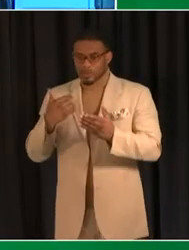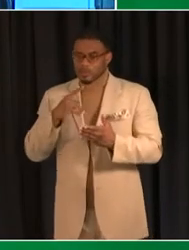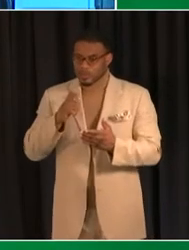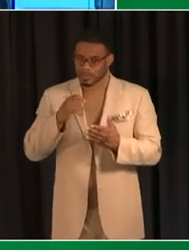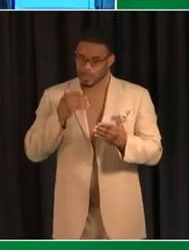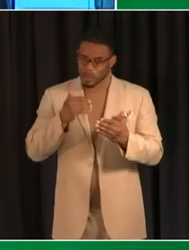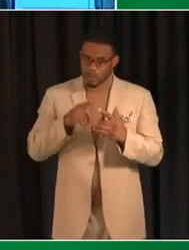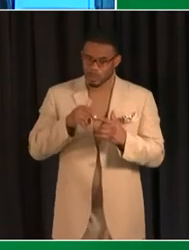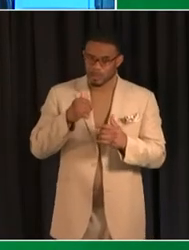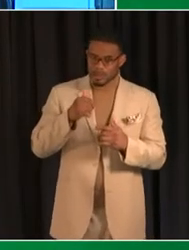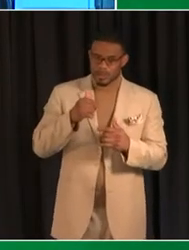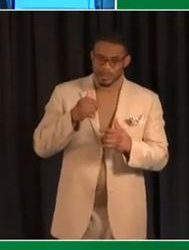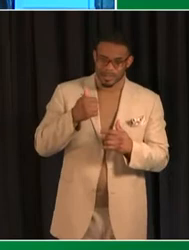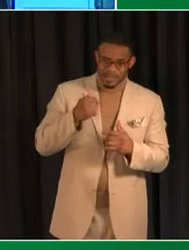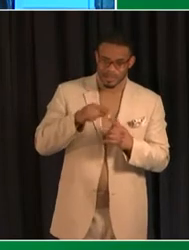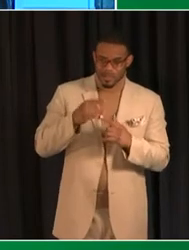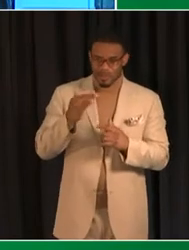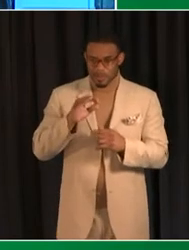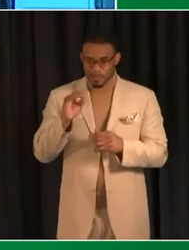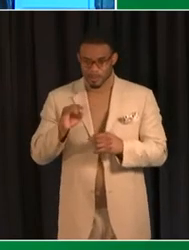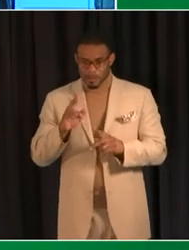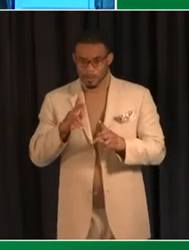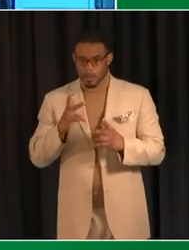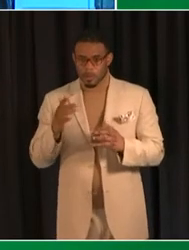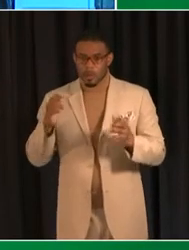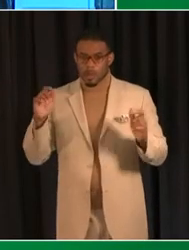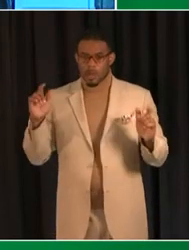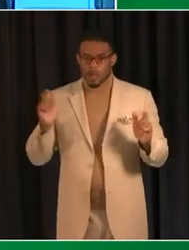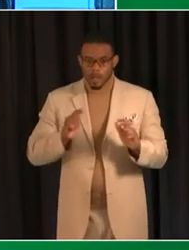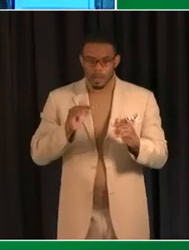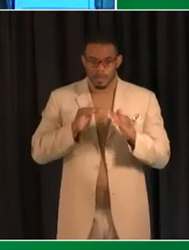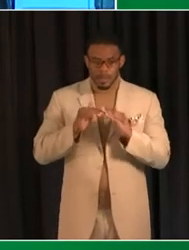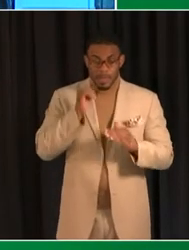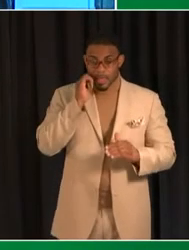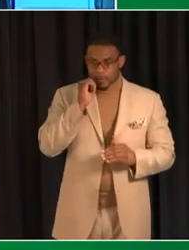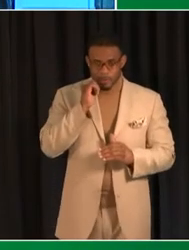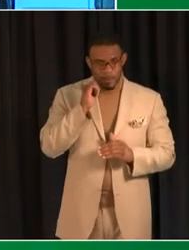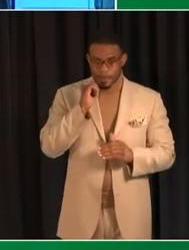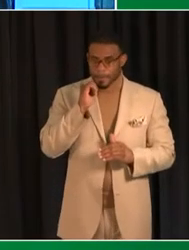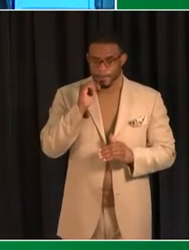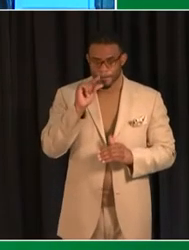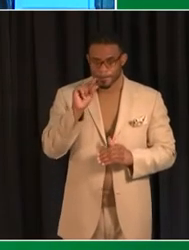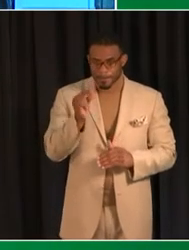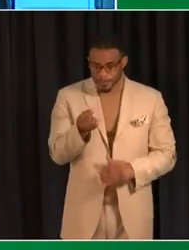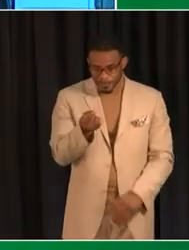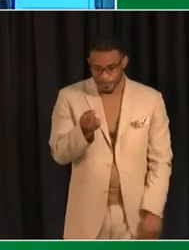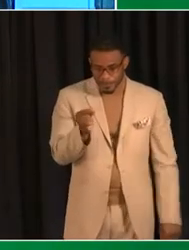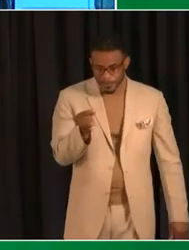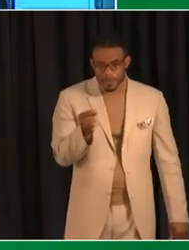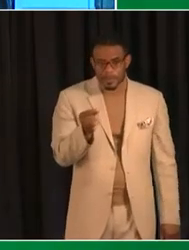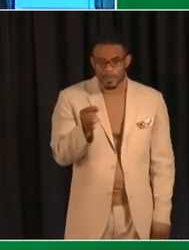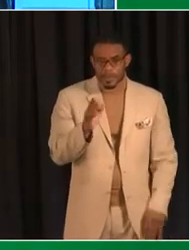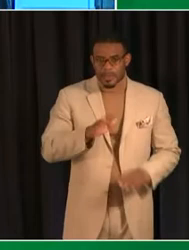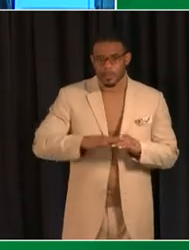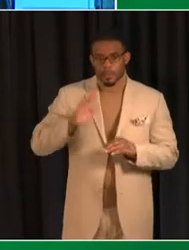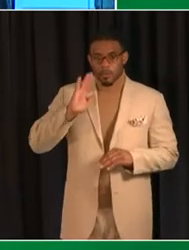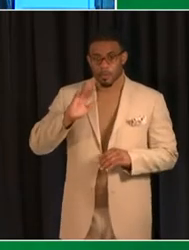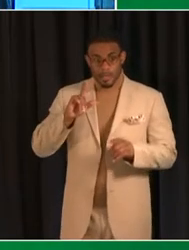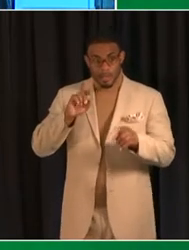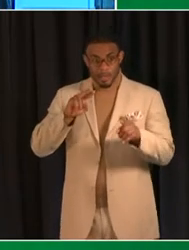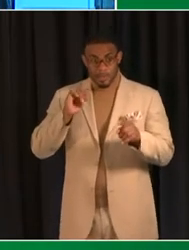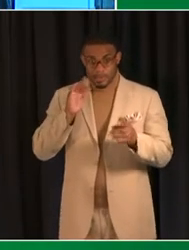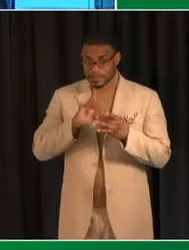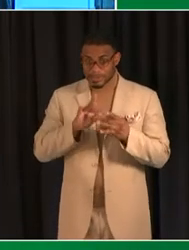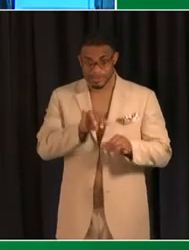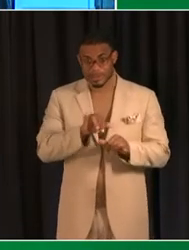suggested that we're closer to 10 to 15% people coming downtown every day for work. And as